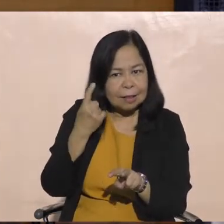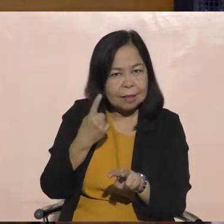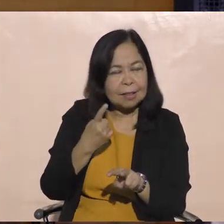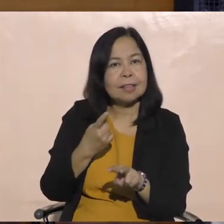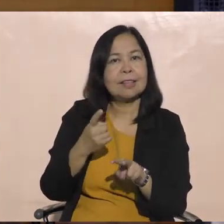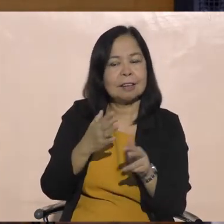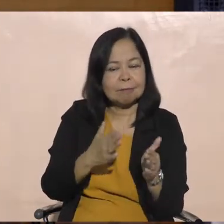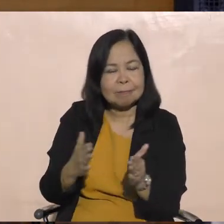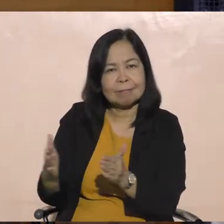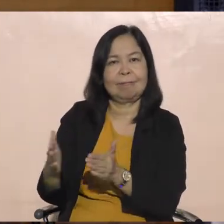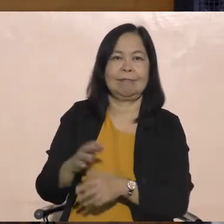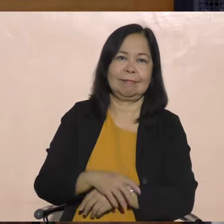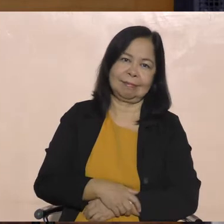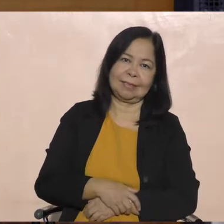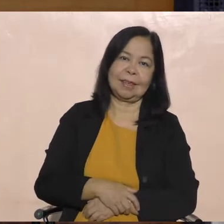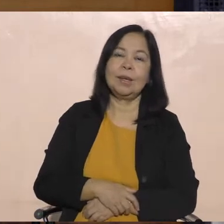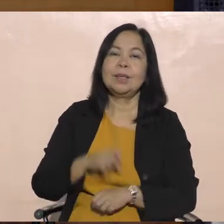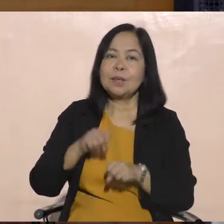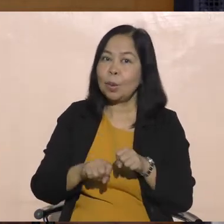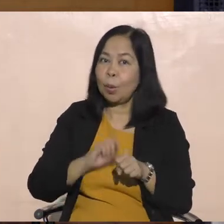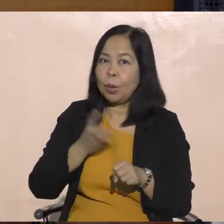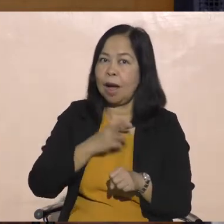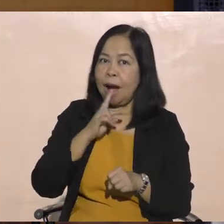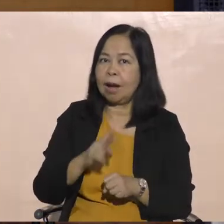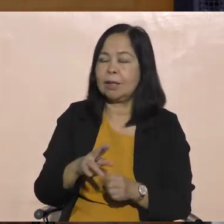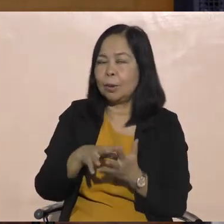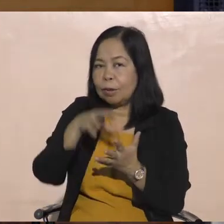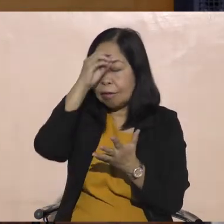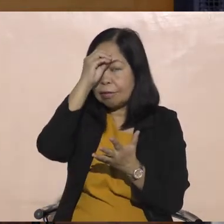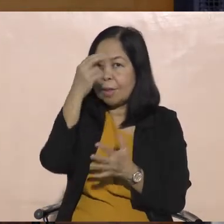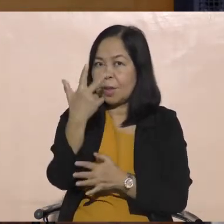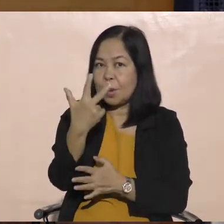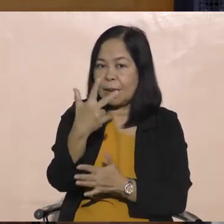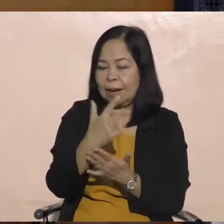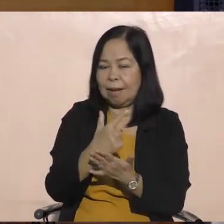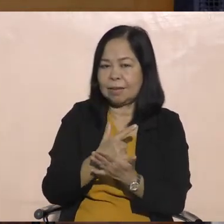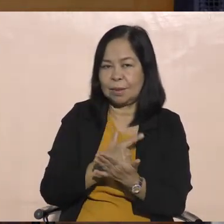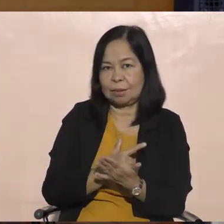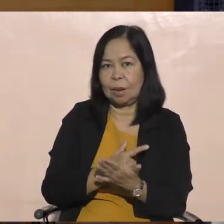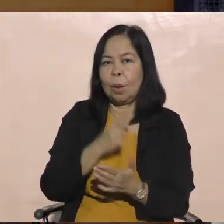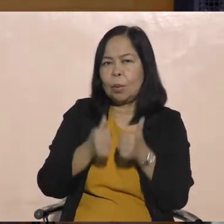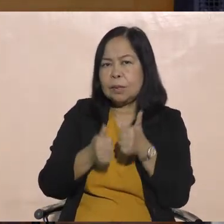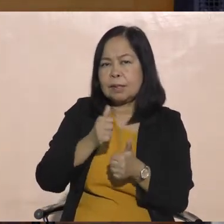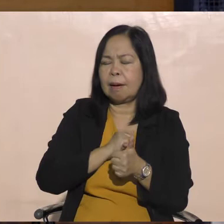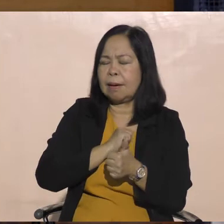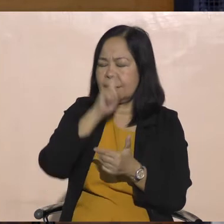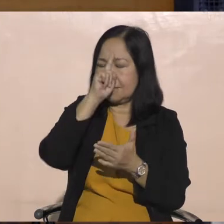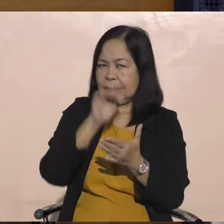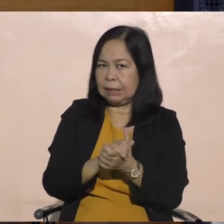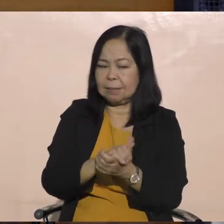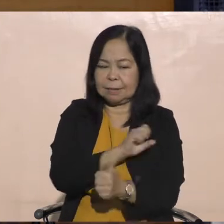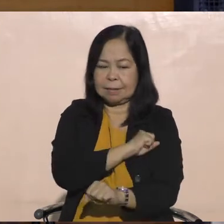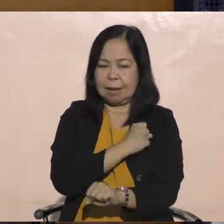sisters, we are to learn three lessons which I believe will strengthen our faith